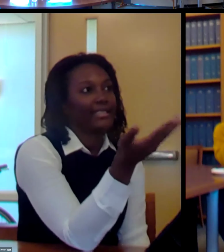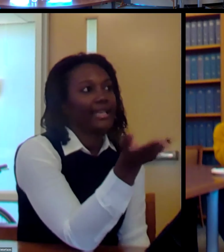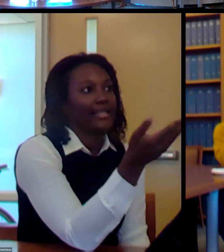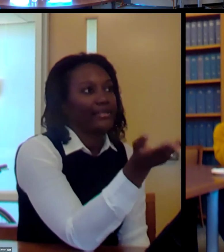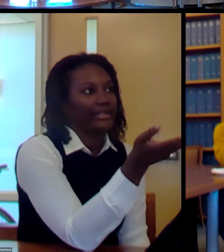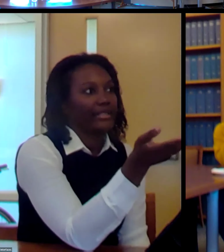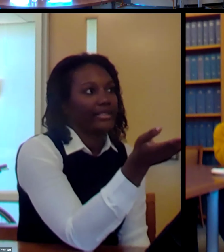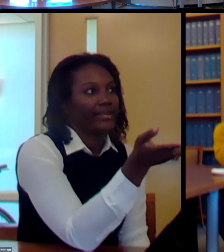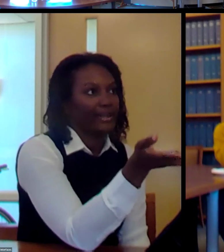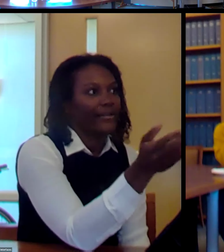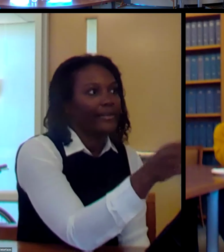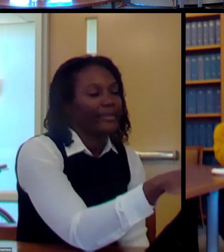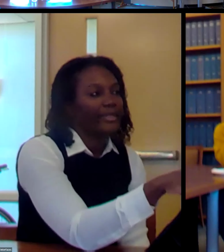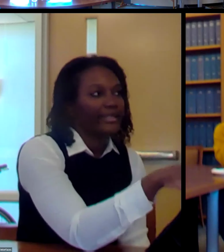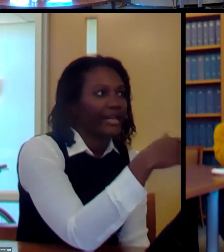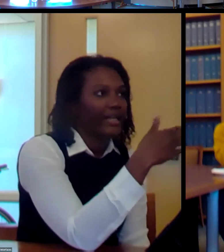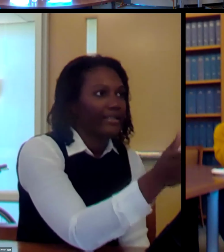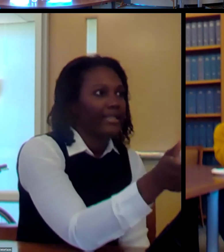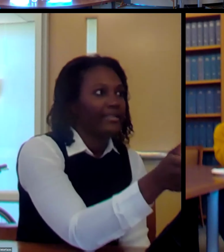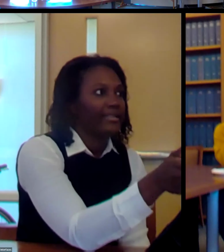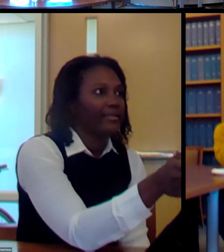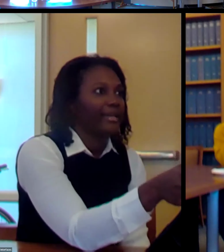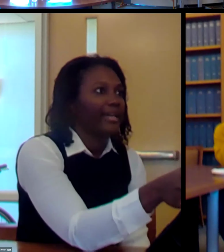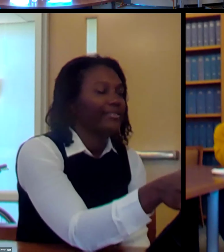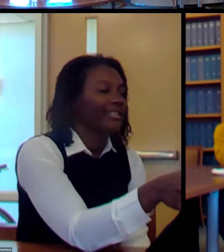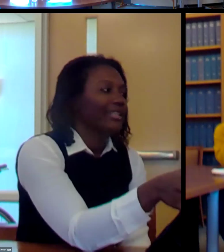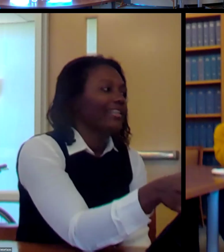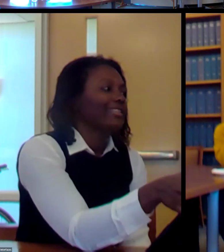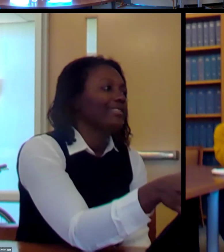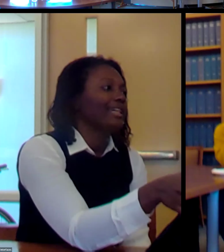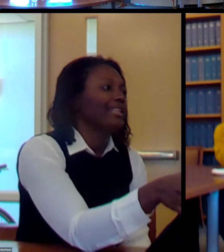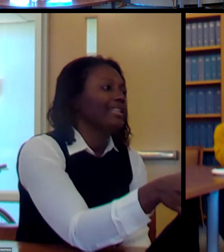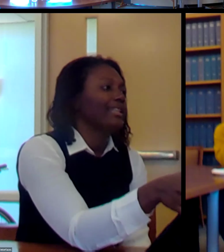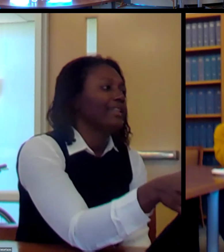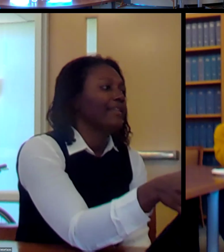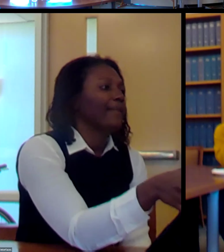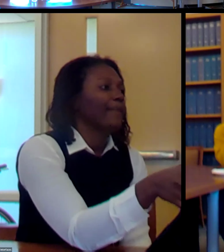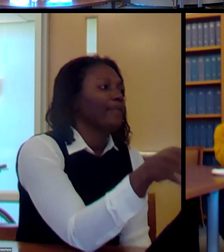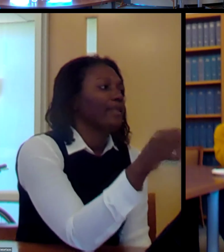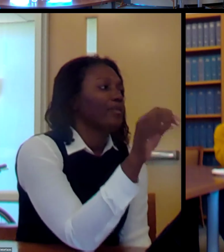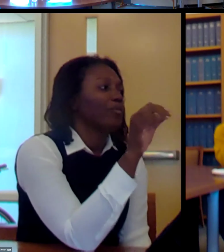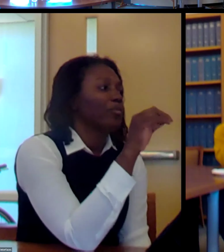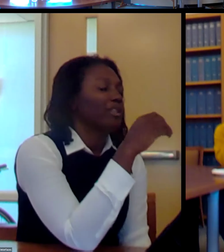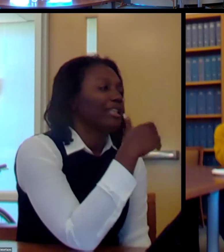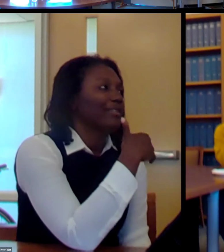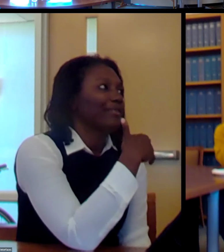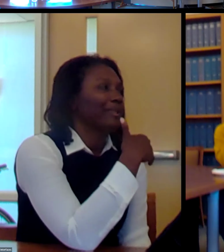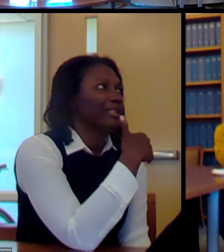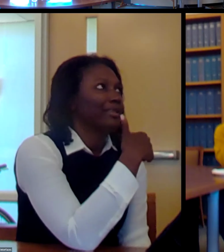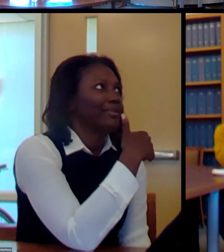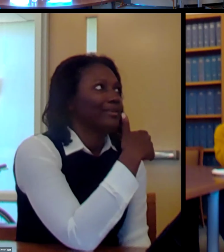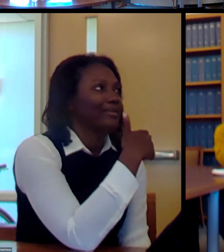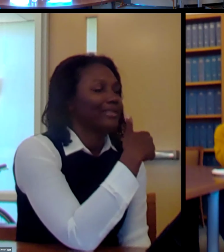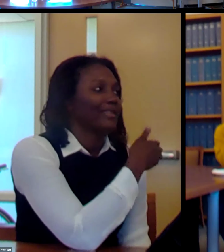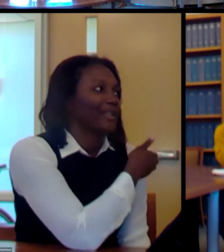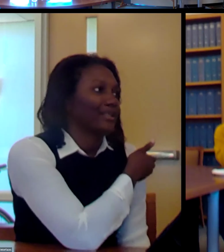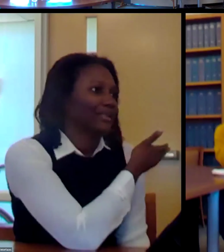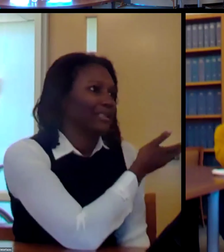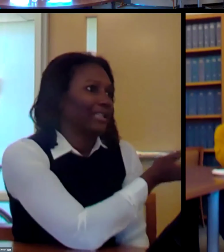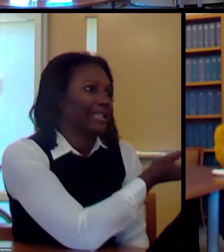mean, basically negative results that will help people like not go down a certain path. And so then like when